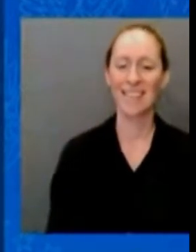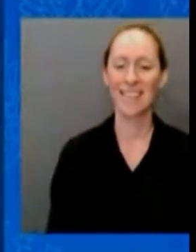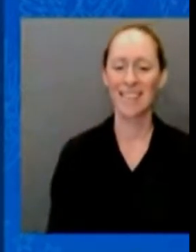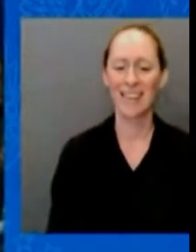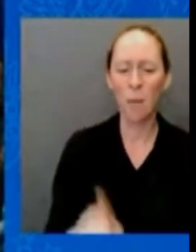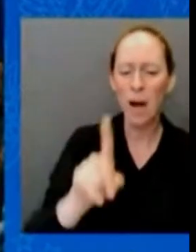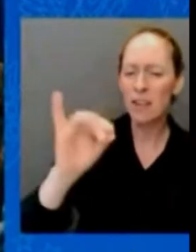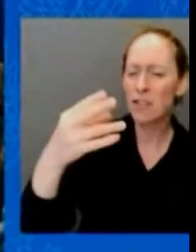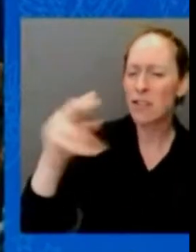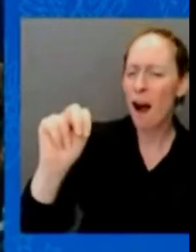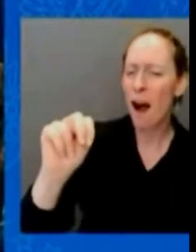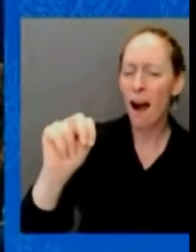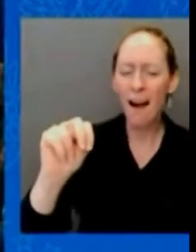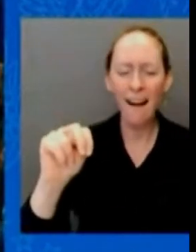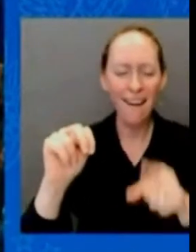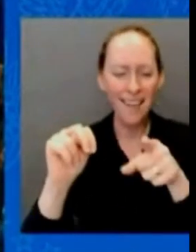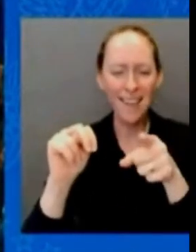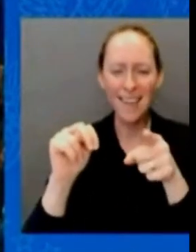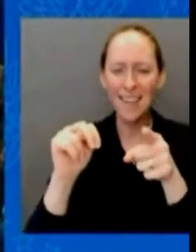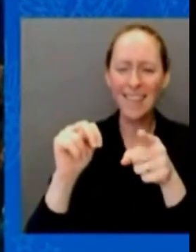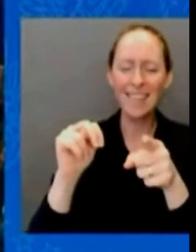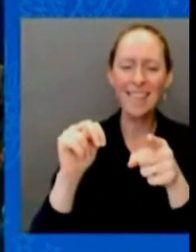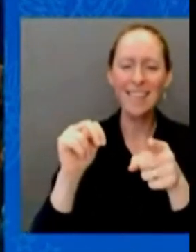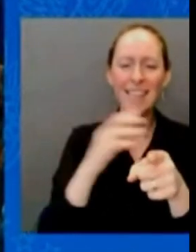Stand up.